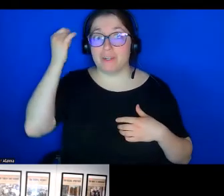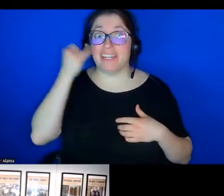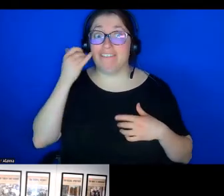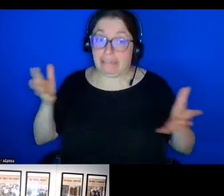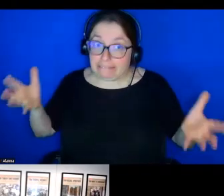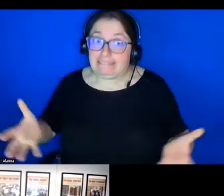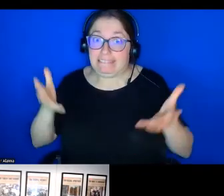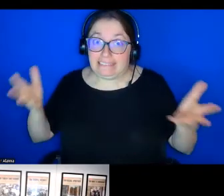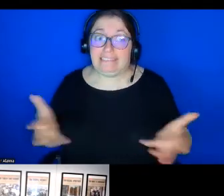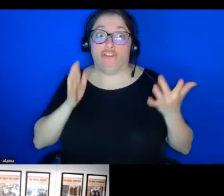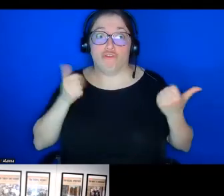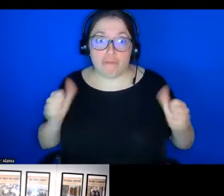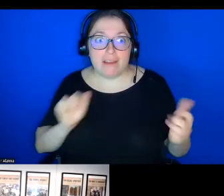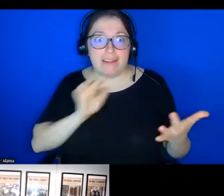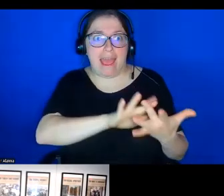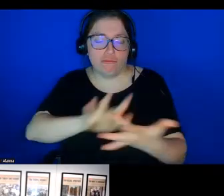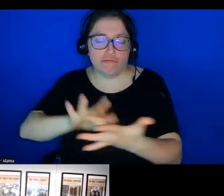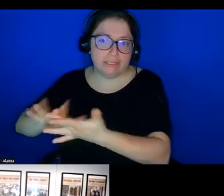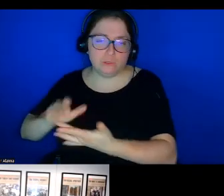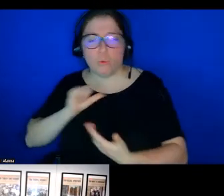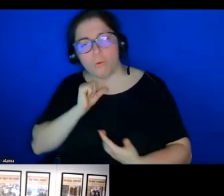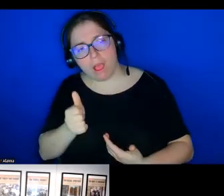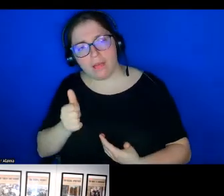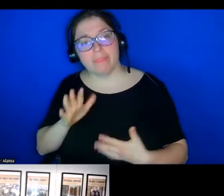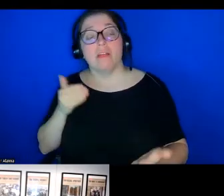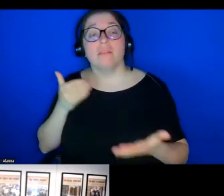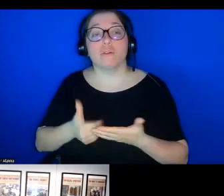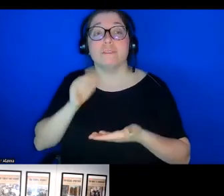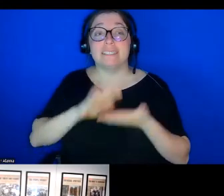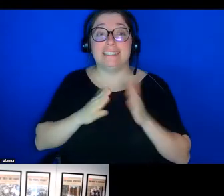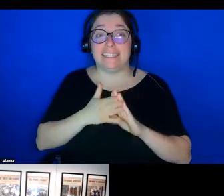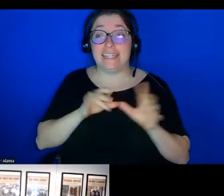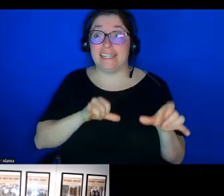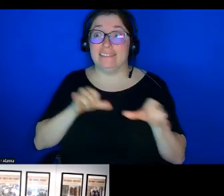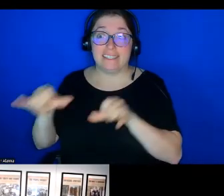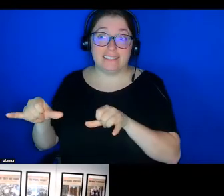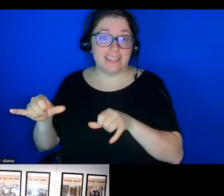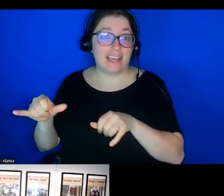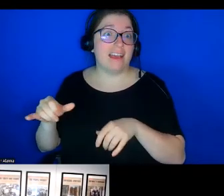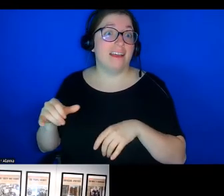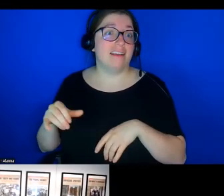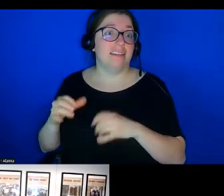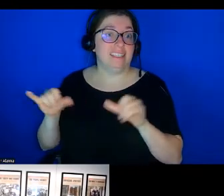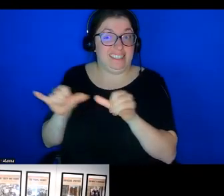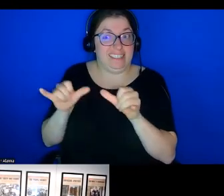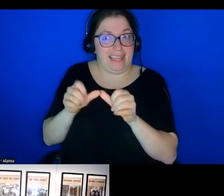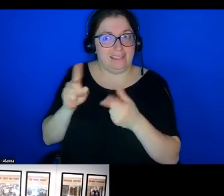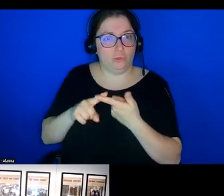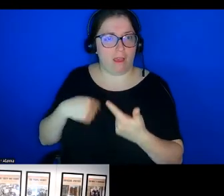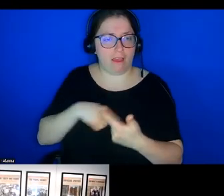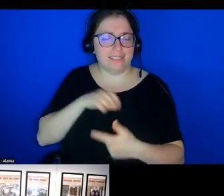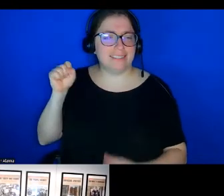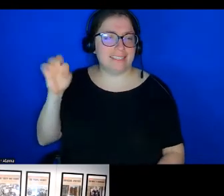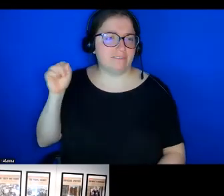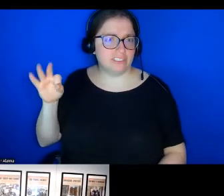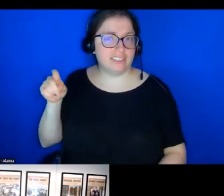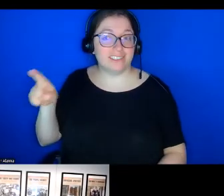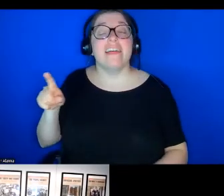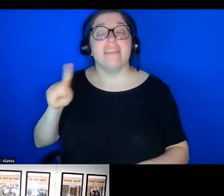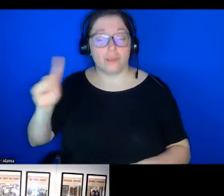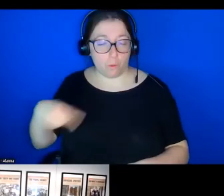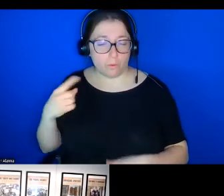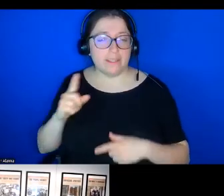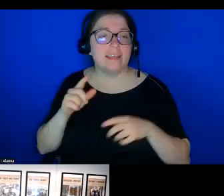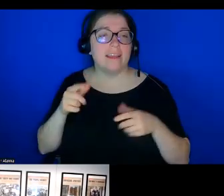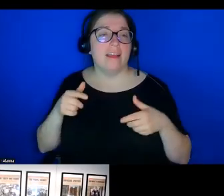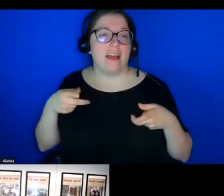outreach um the closest city in size to us for example is san francisco they only allow people who are not citizens to